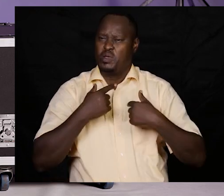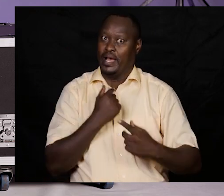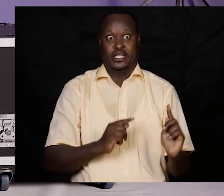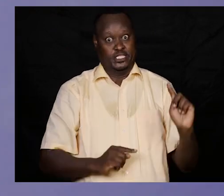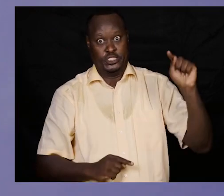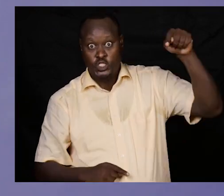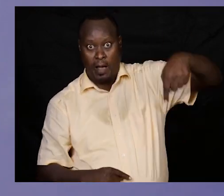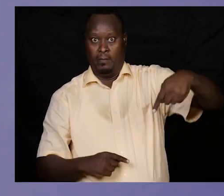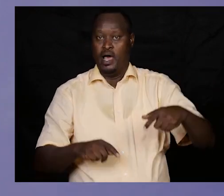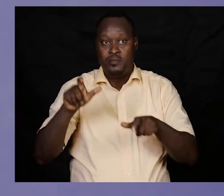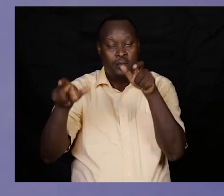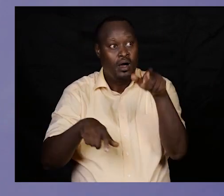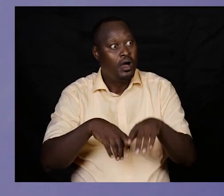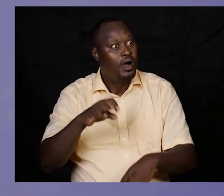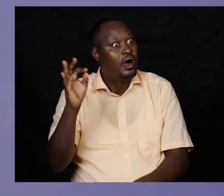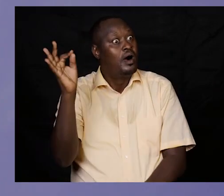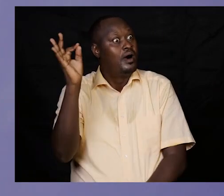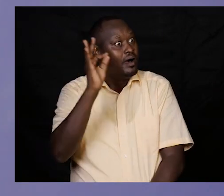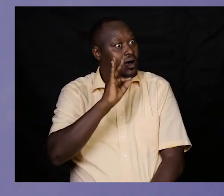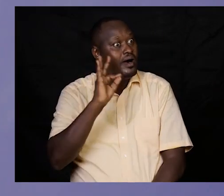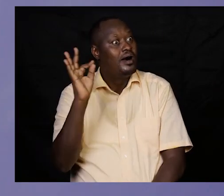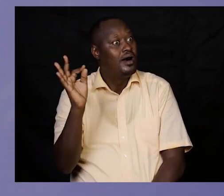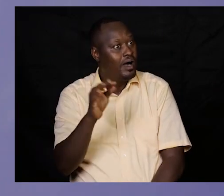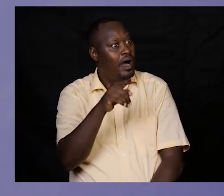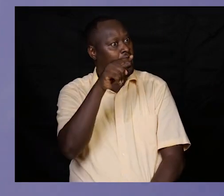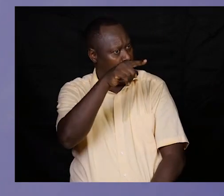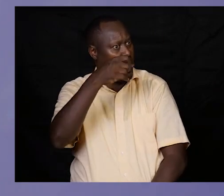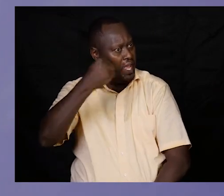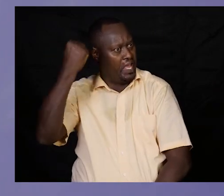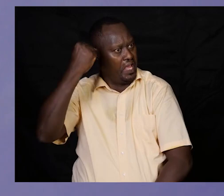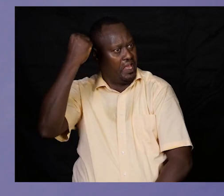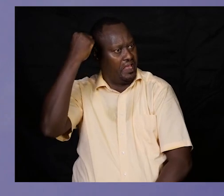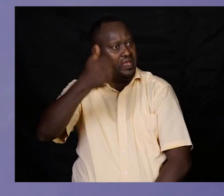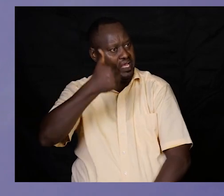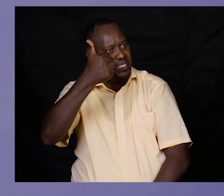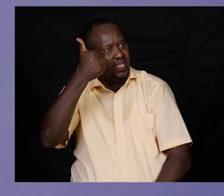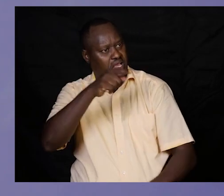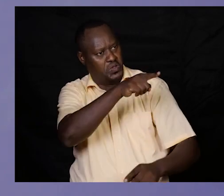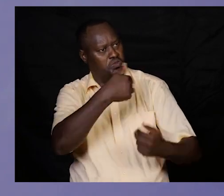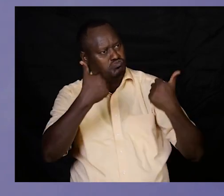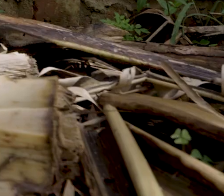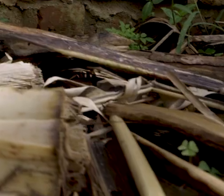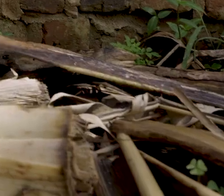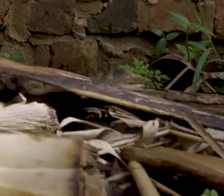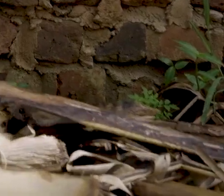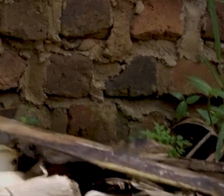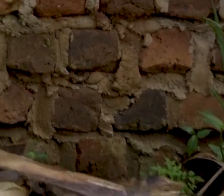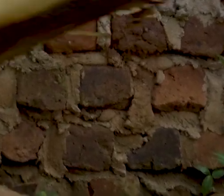on stage, then people they say, yeah, that is our celeb. Yes, you are the best.